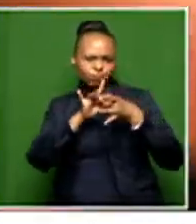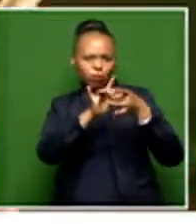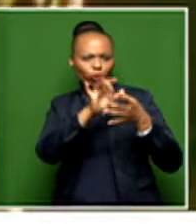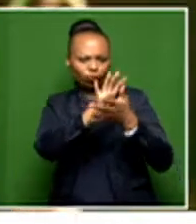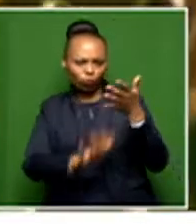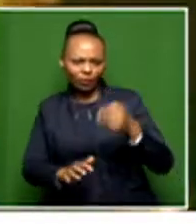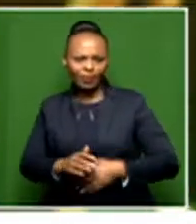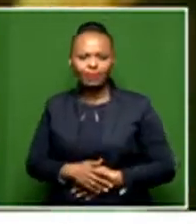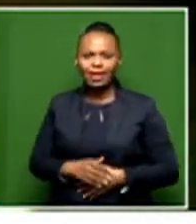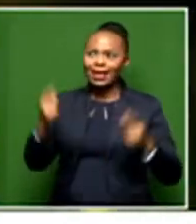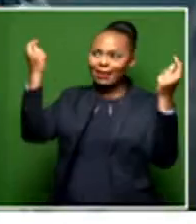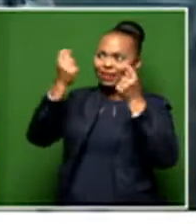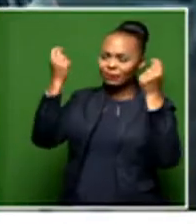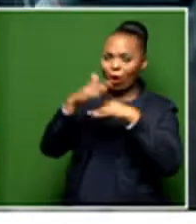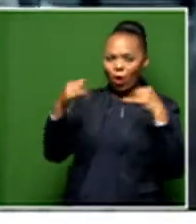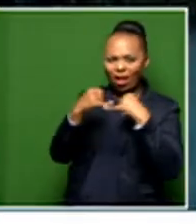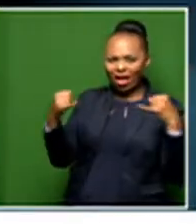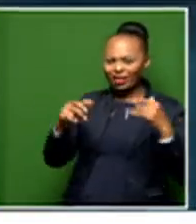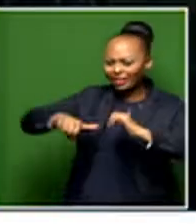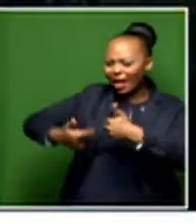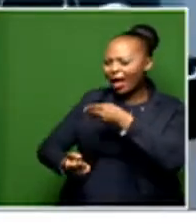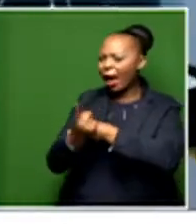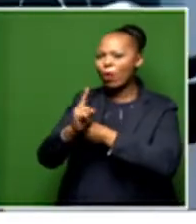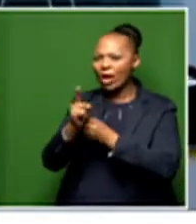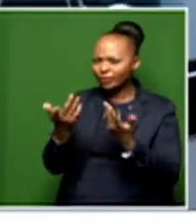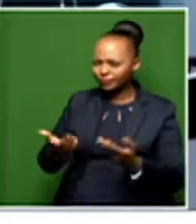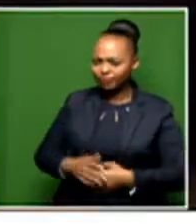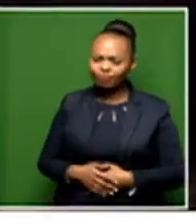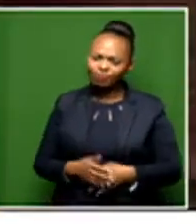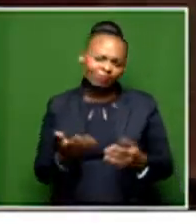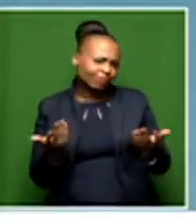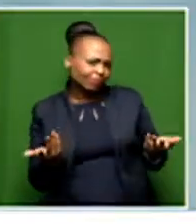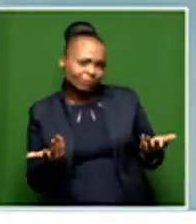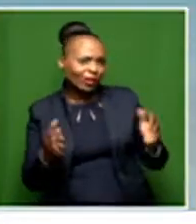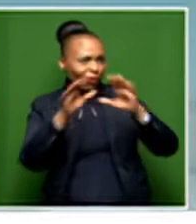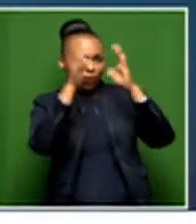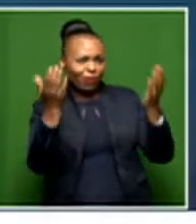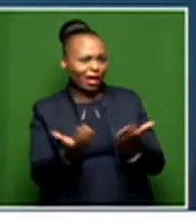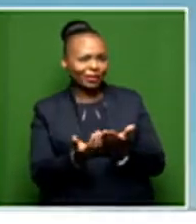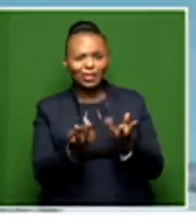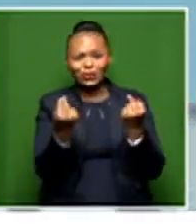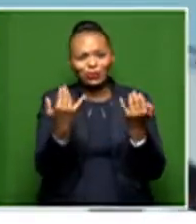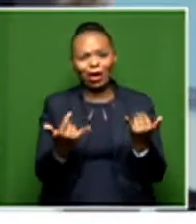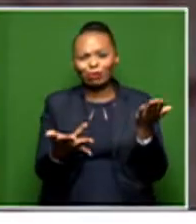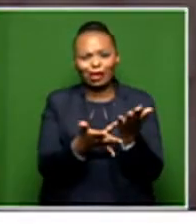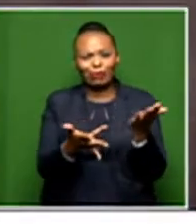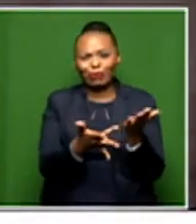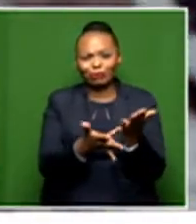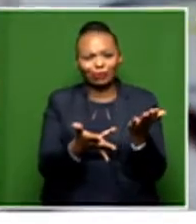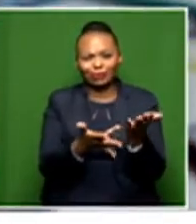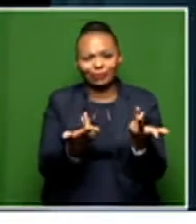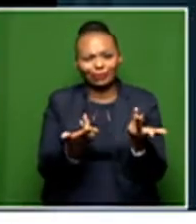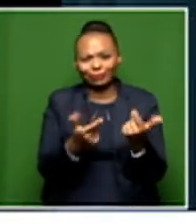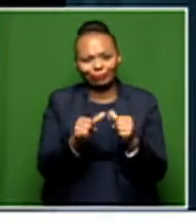the festival online? Yeah, there's quite a new world of technology that we are working with, but